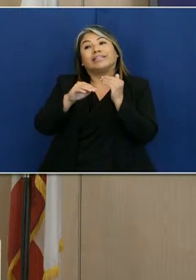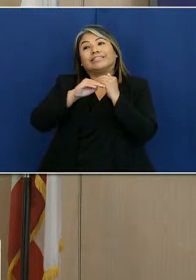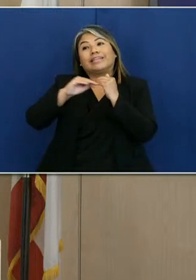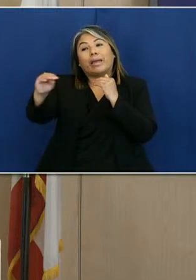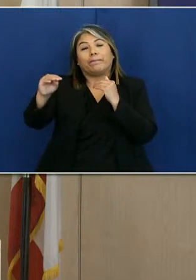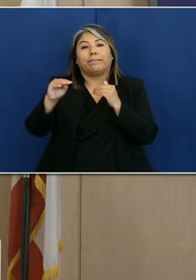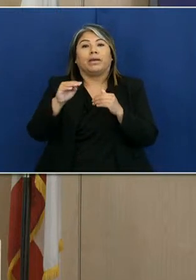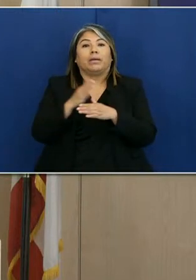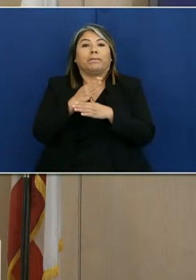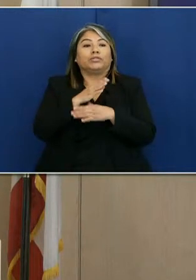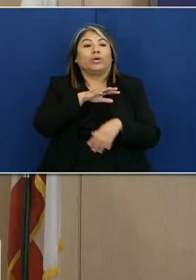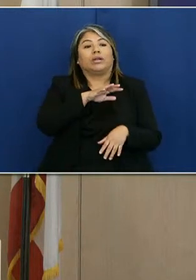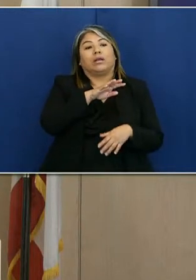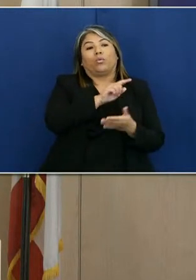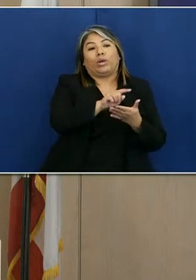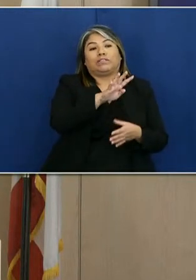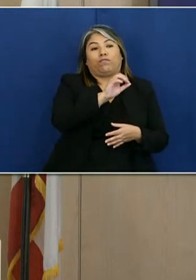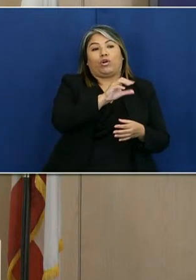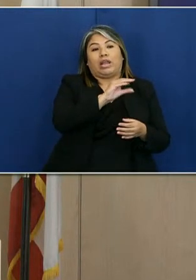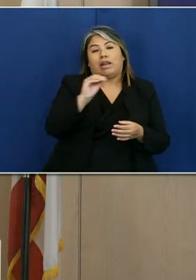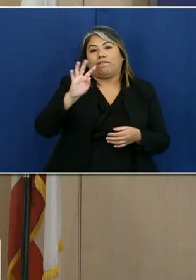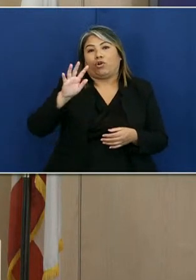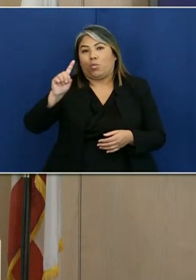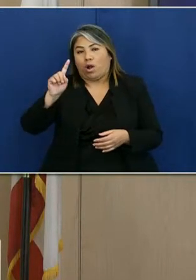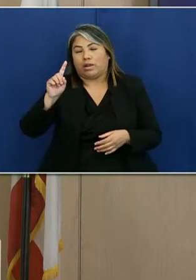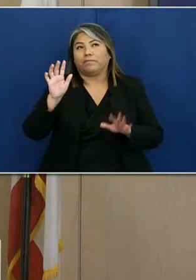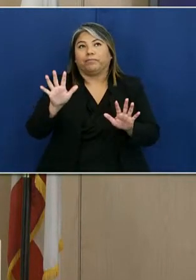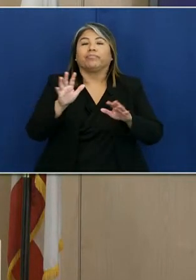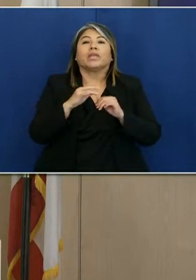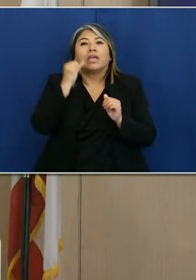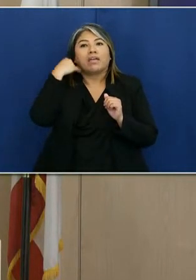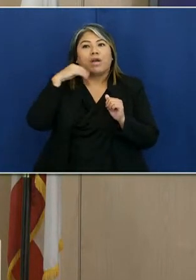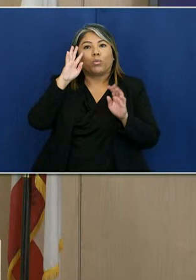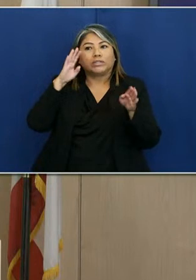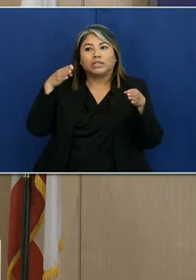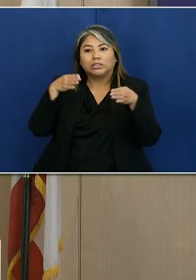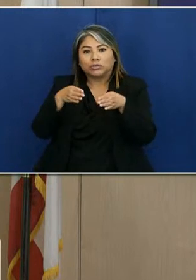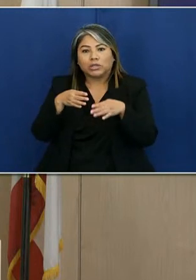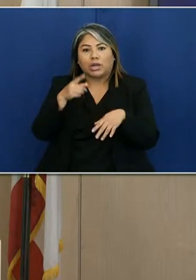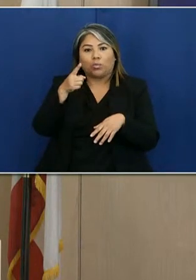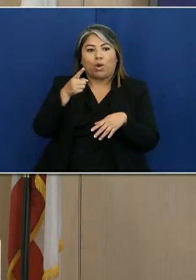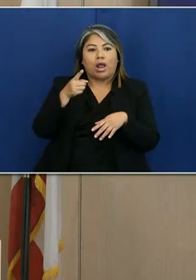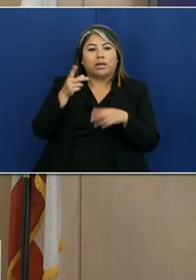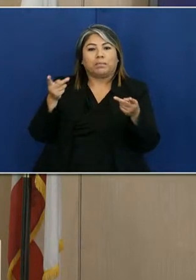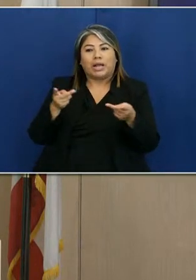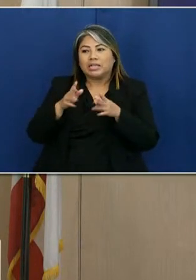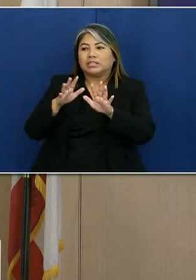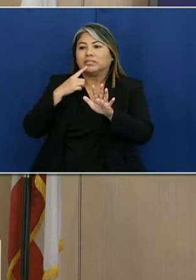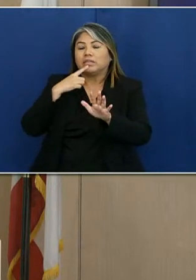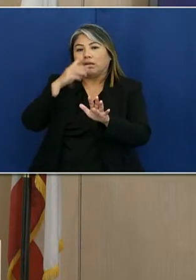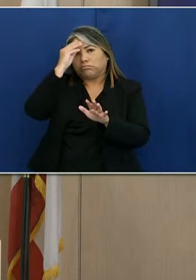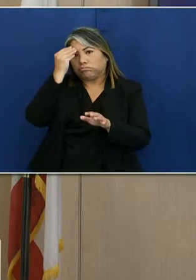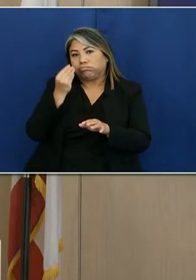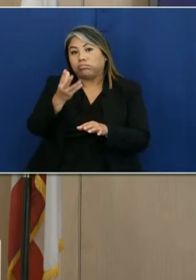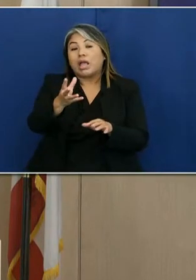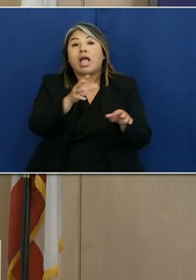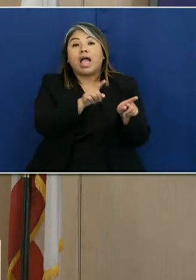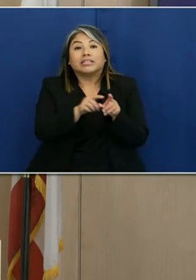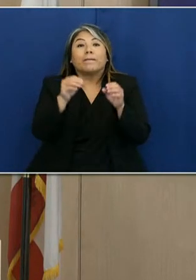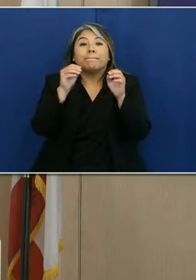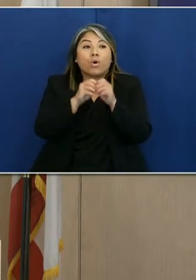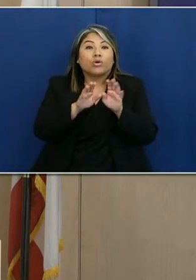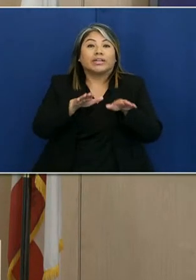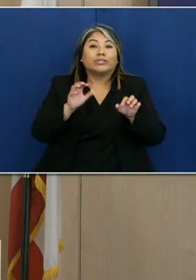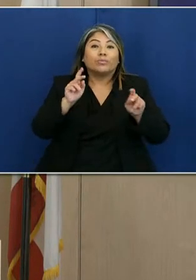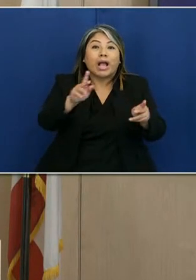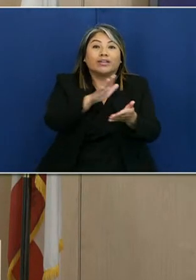weeks 40 and 41. So if I was going to concentrate on one place and give you a take-home message is, as more kids return to